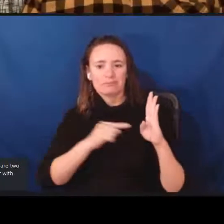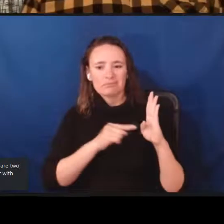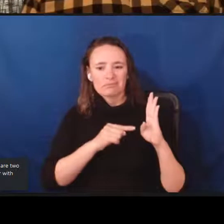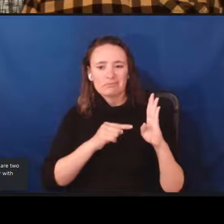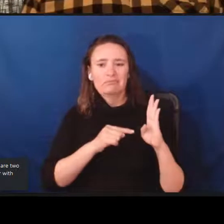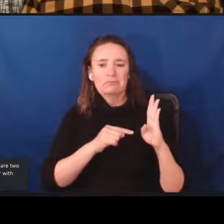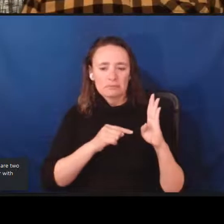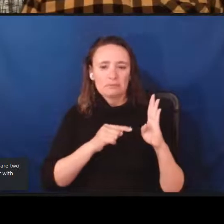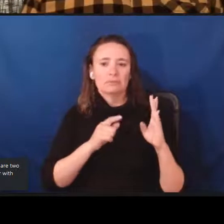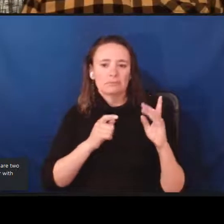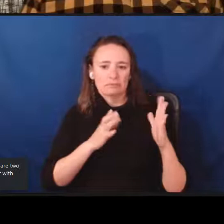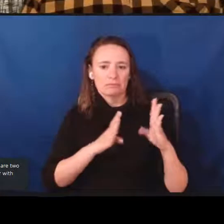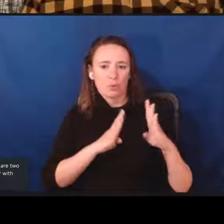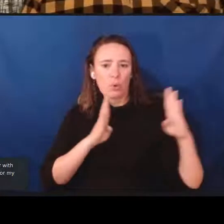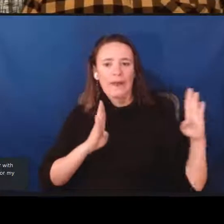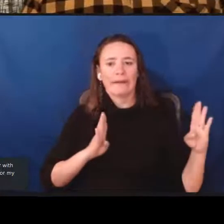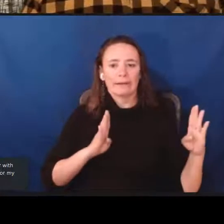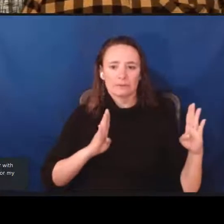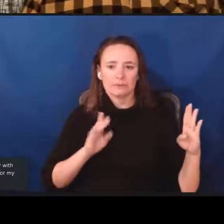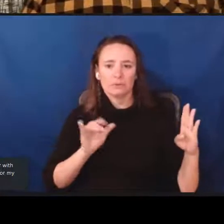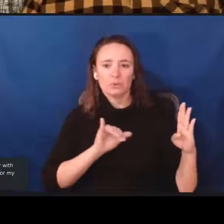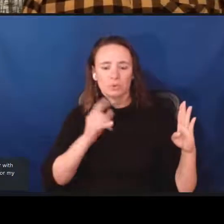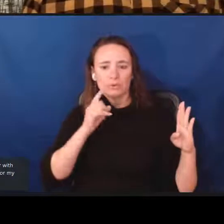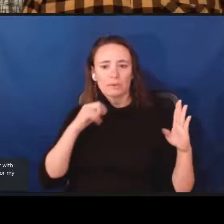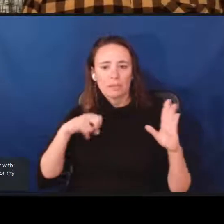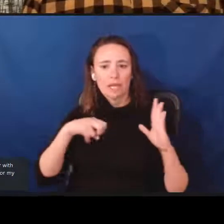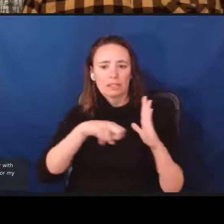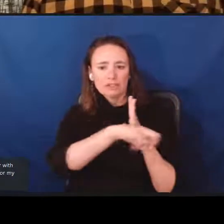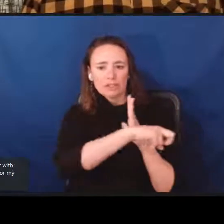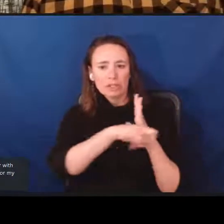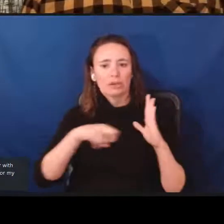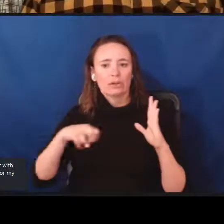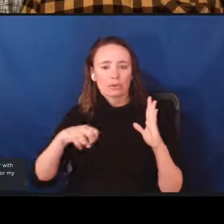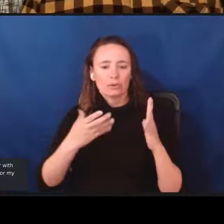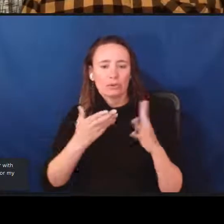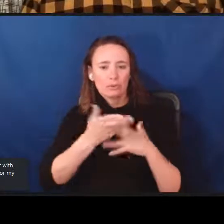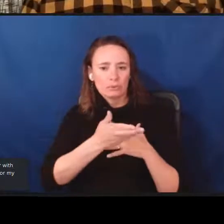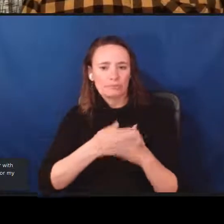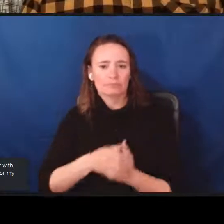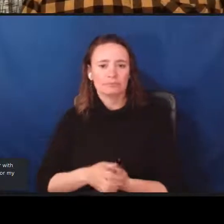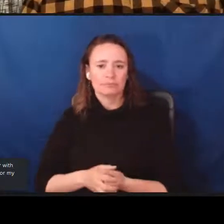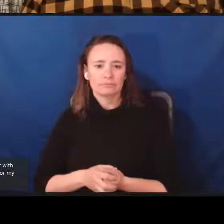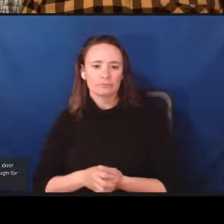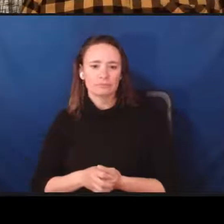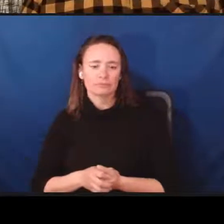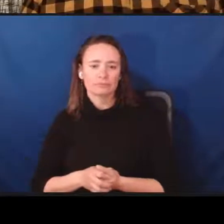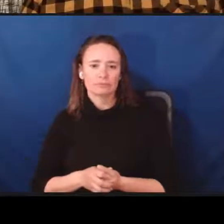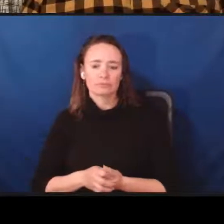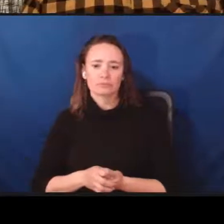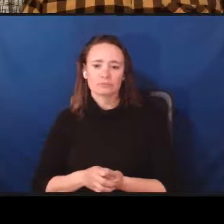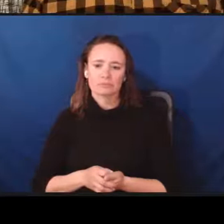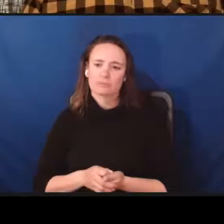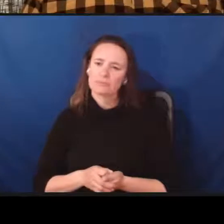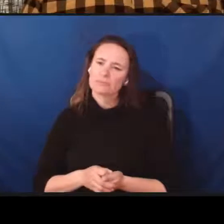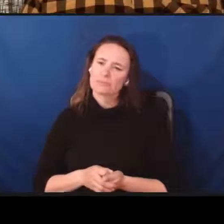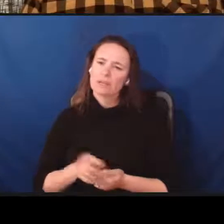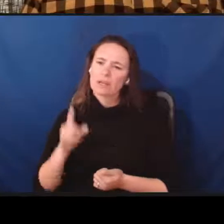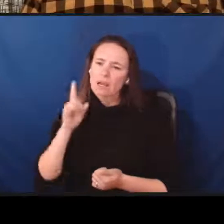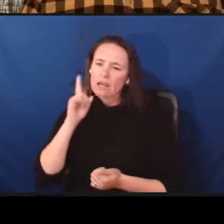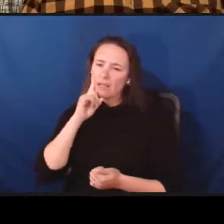was wide enough for my wheelchair to get through. I think those were